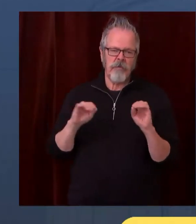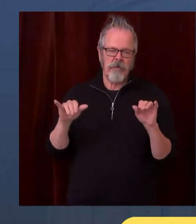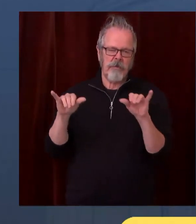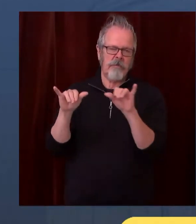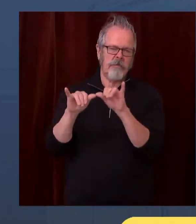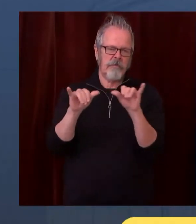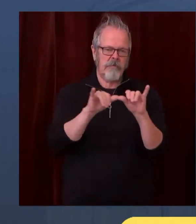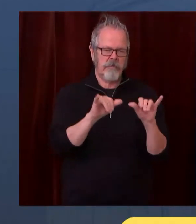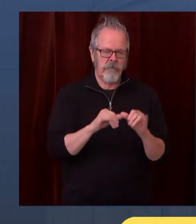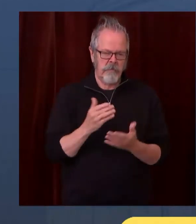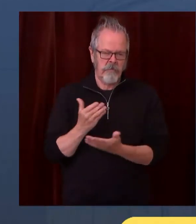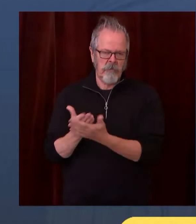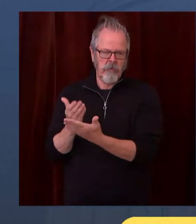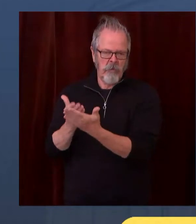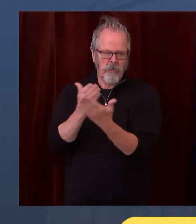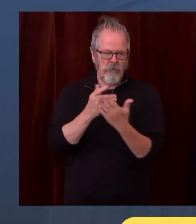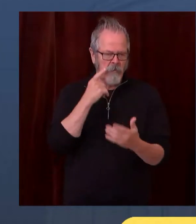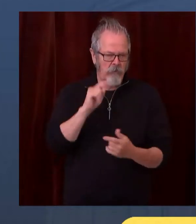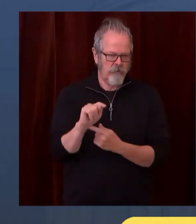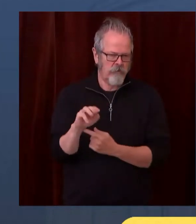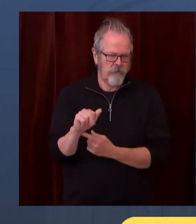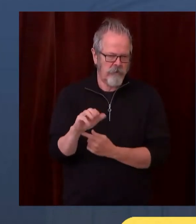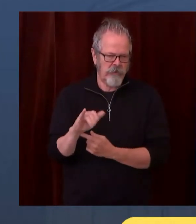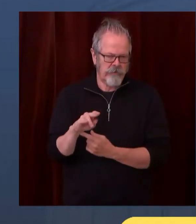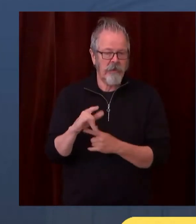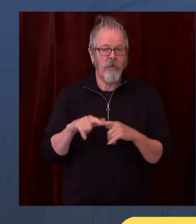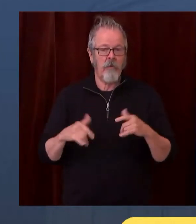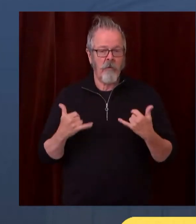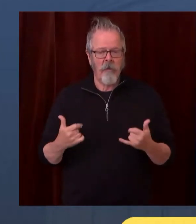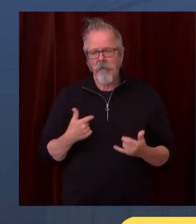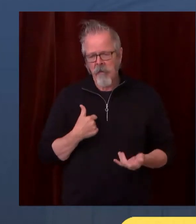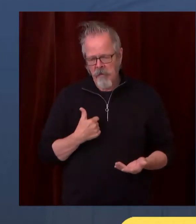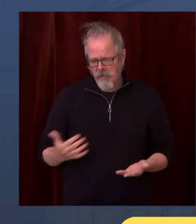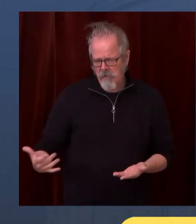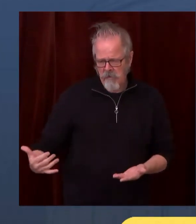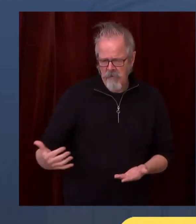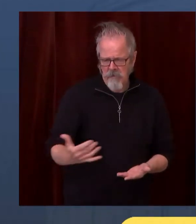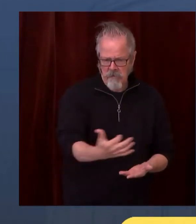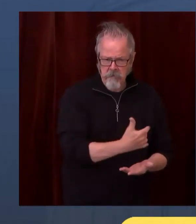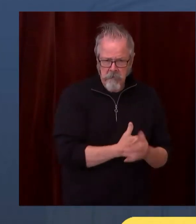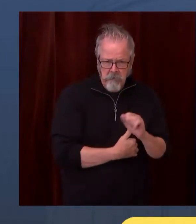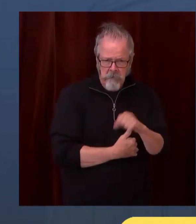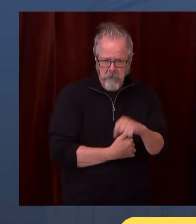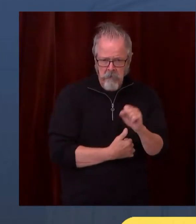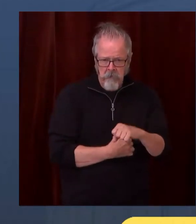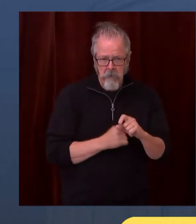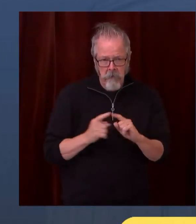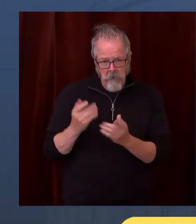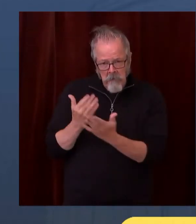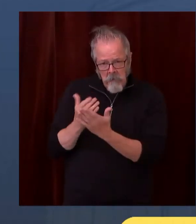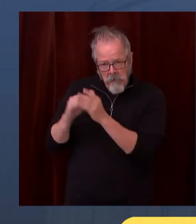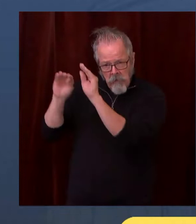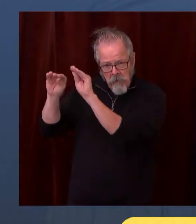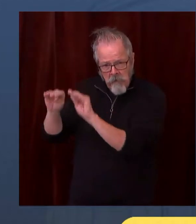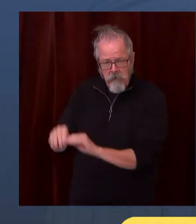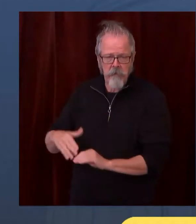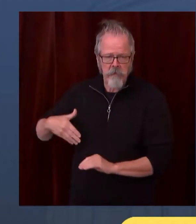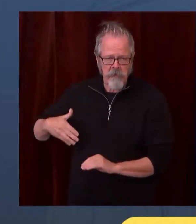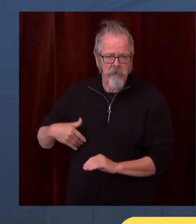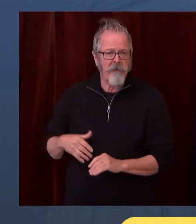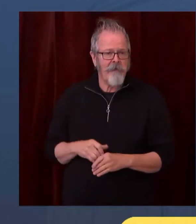And performance definitely ranges depending on the week and the day sort